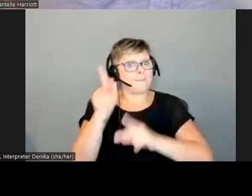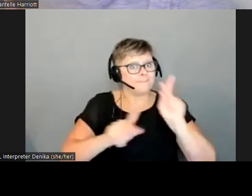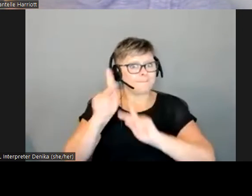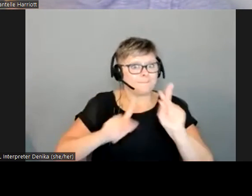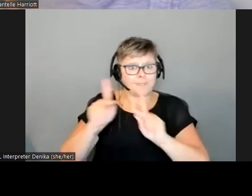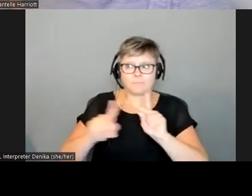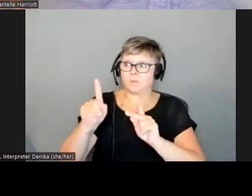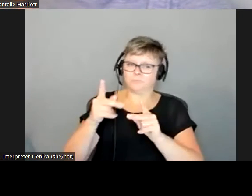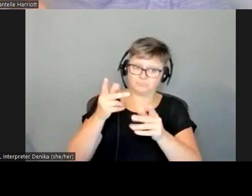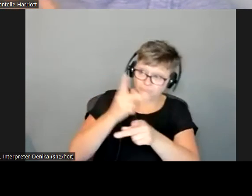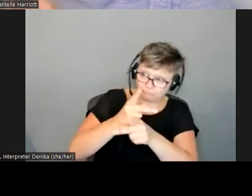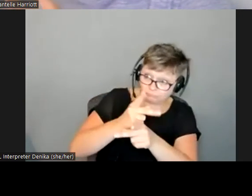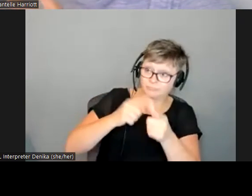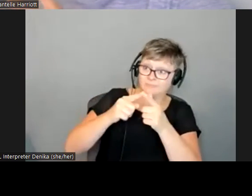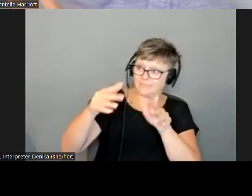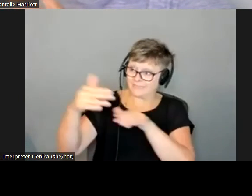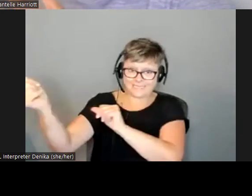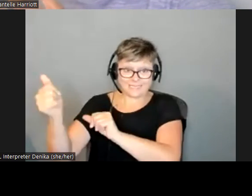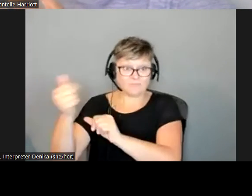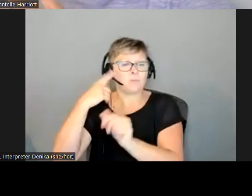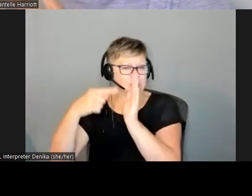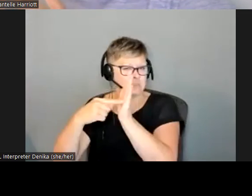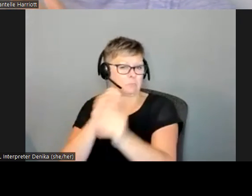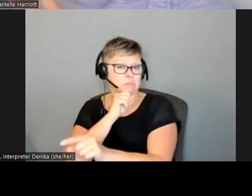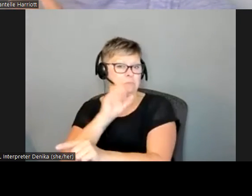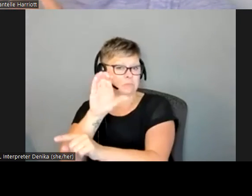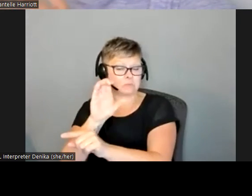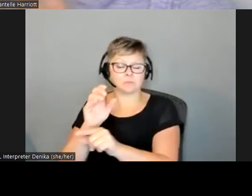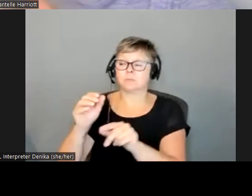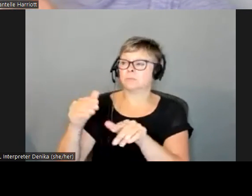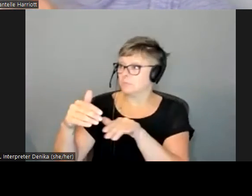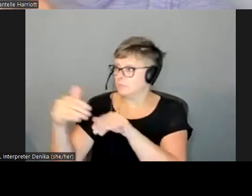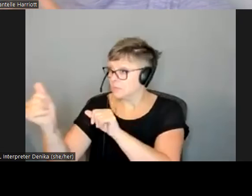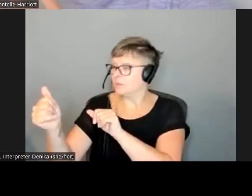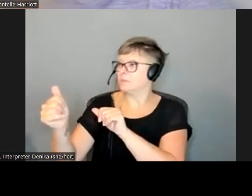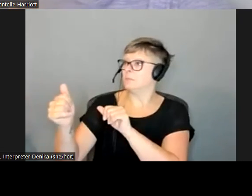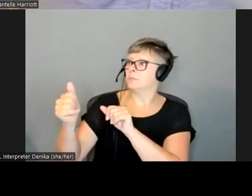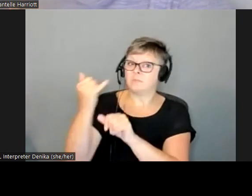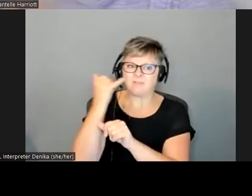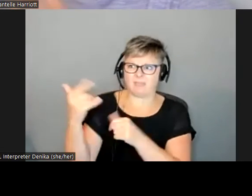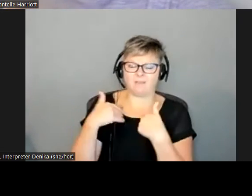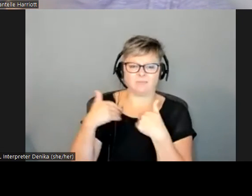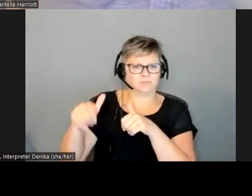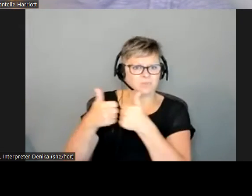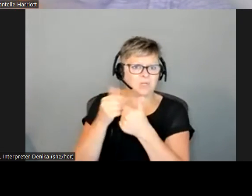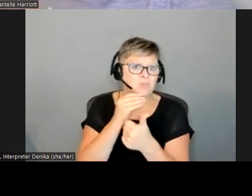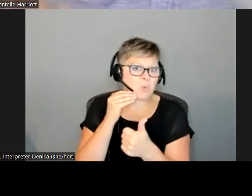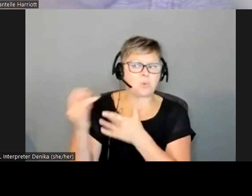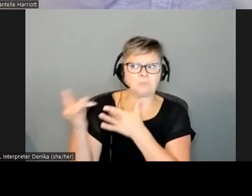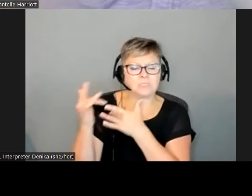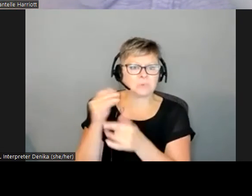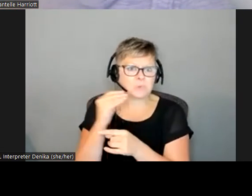especially seniors who might be experiencing, issues at home and challenges at home with their family or without,